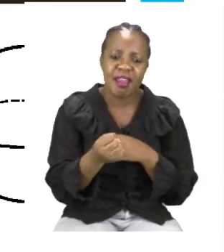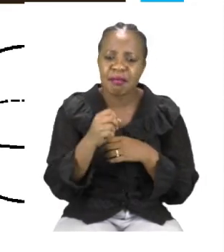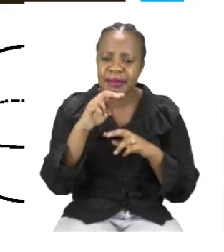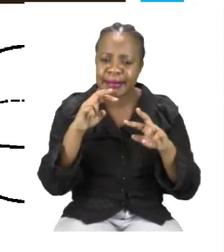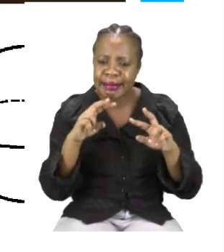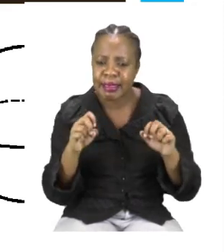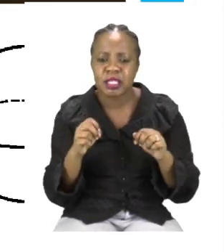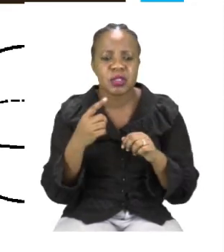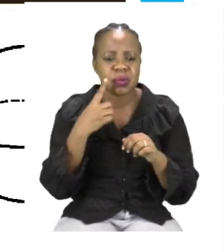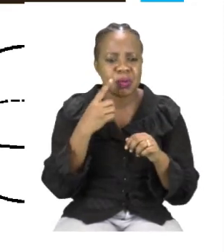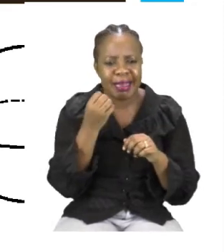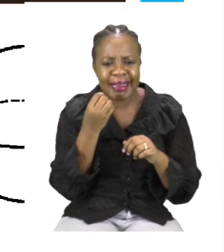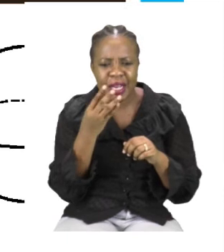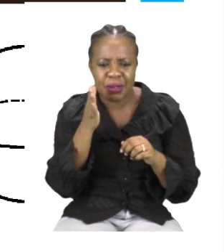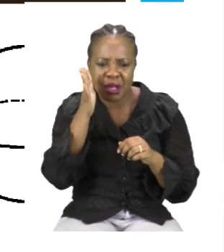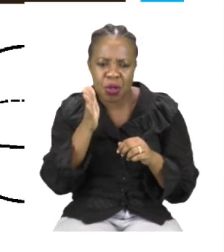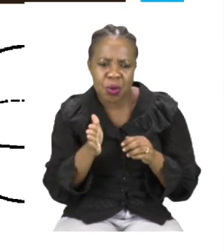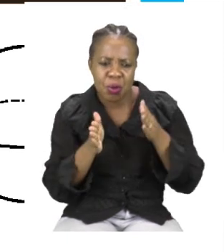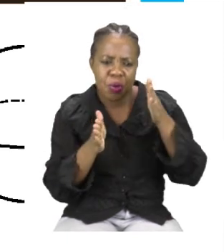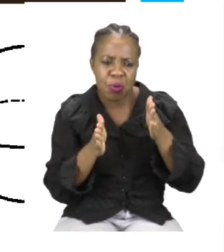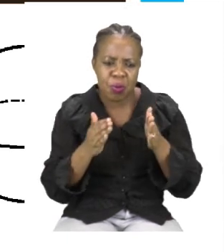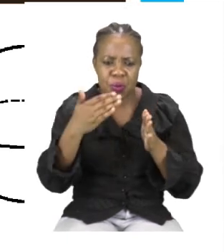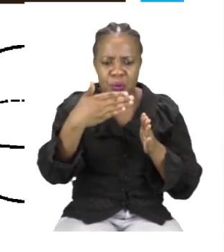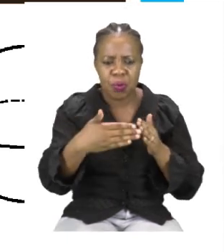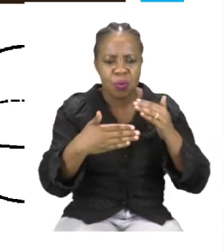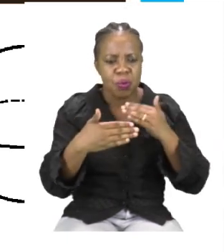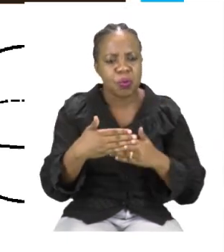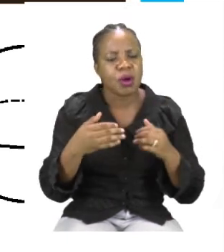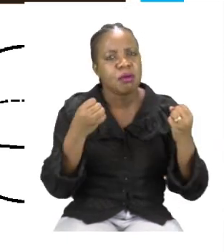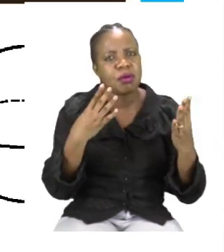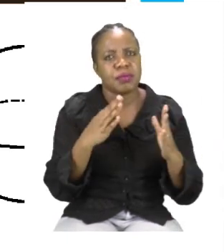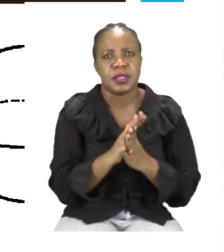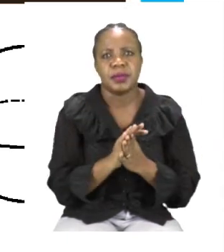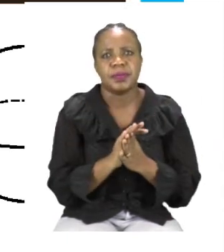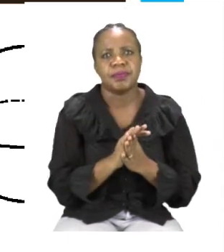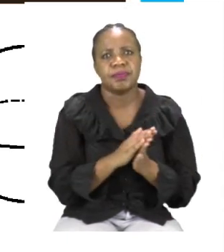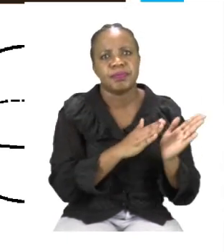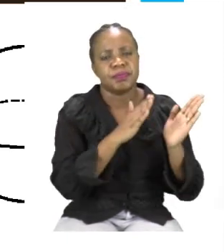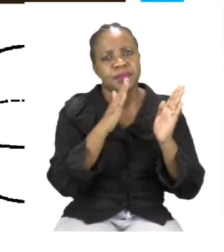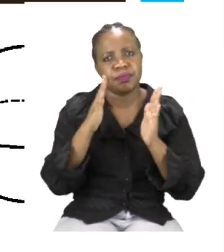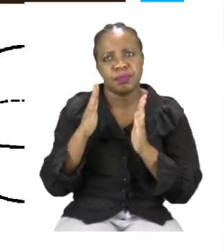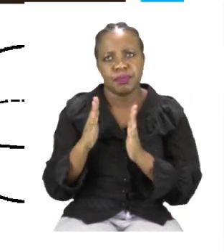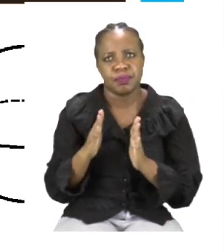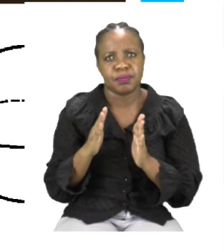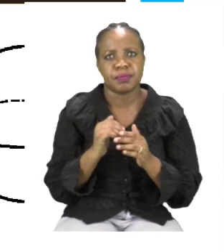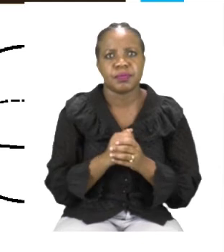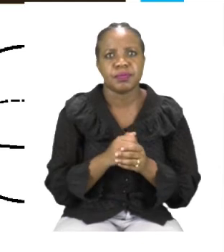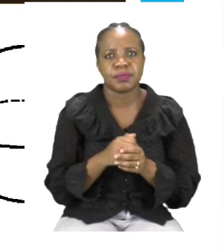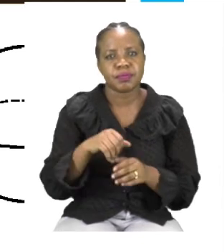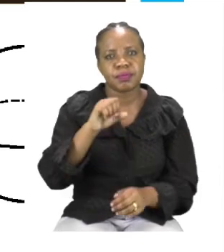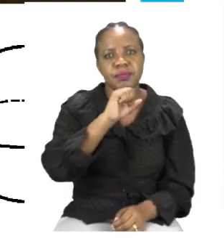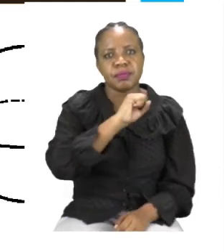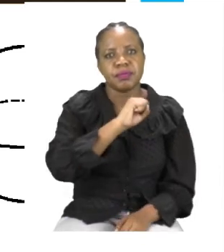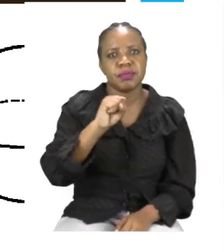sides they have, which is different from the cube. Let's now move on to the square